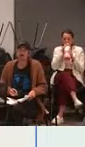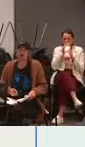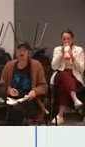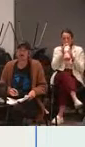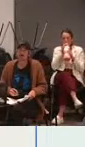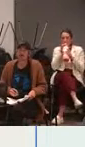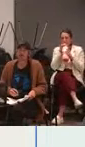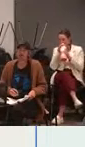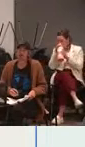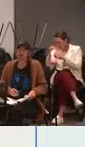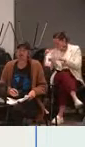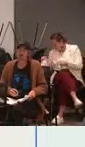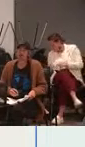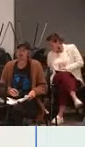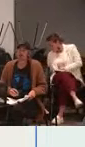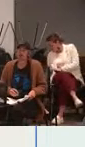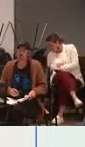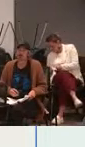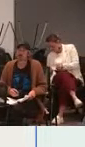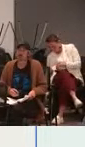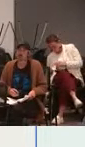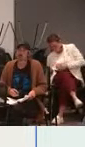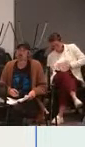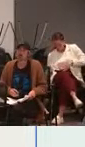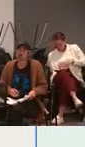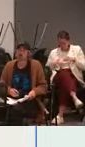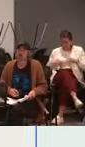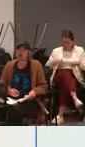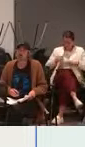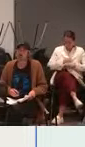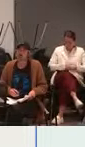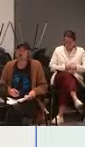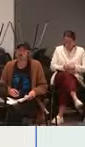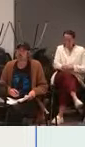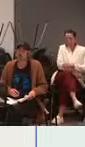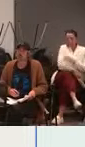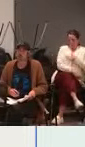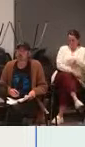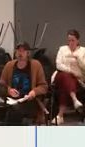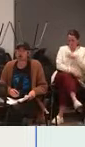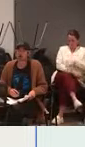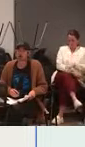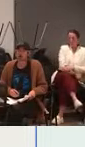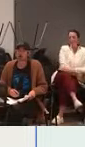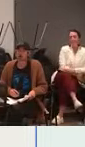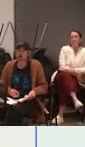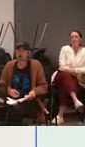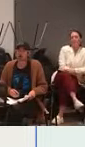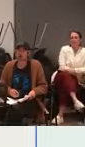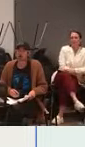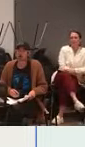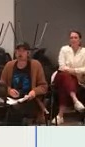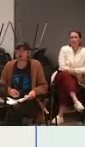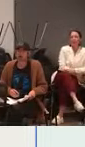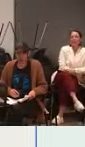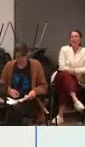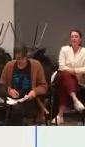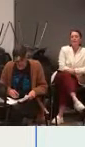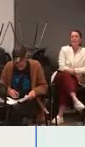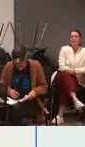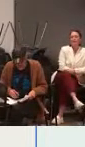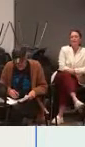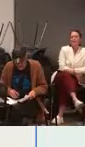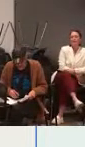days a week for them to practice those things they'll have to do in college to be successful, accessing the resources on campus and work with peers